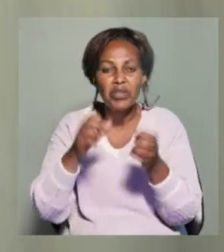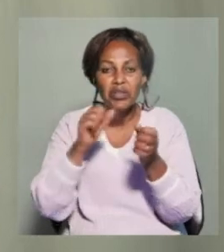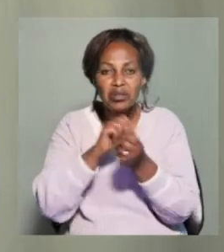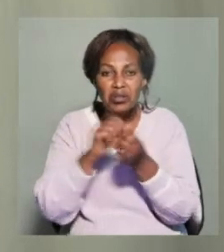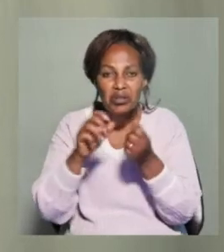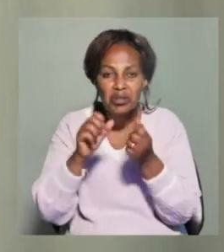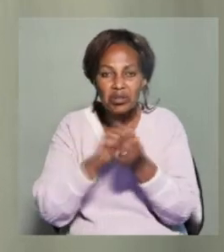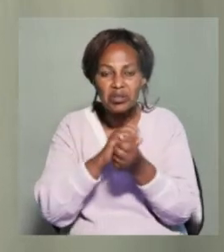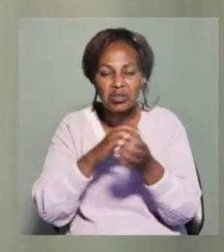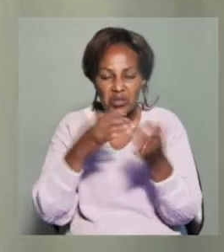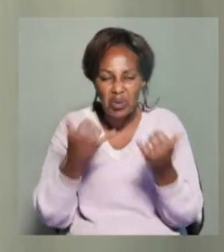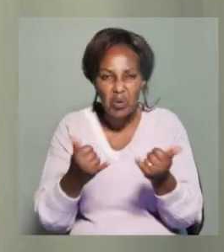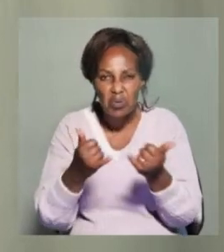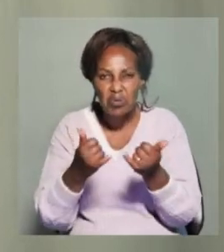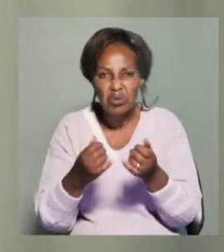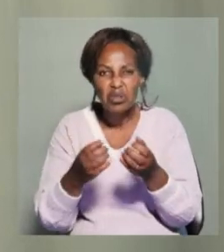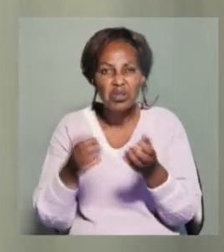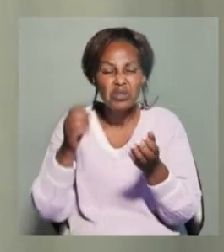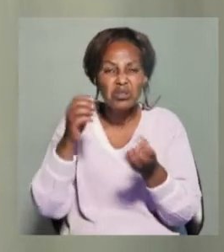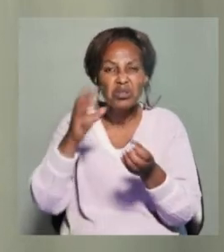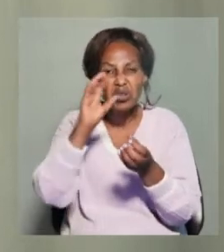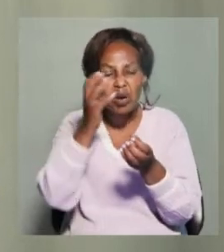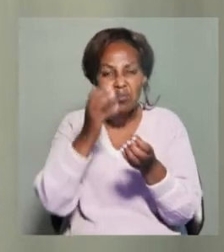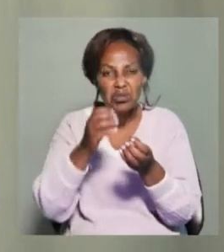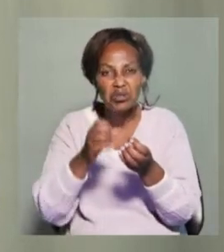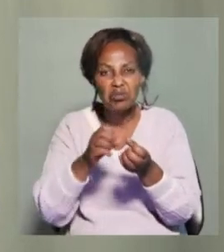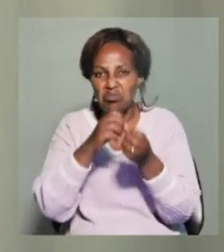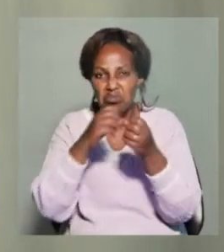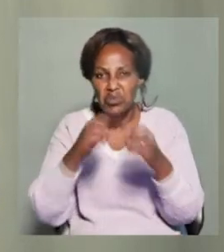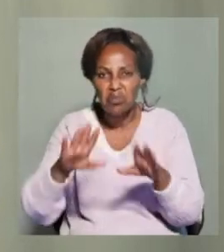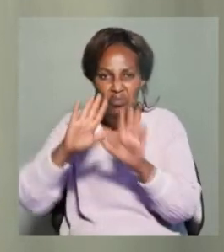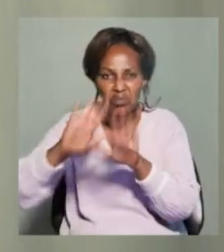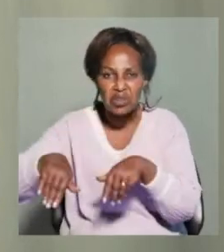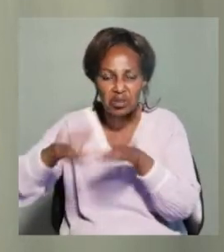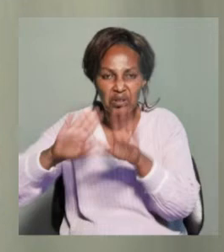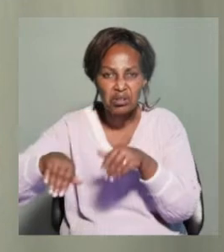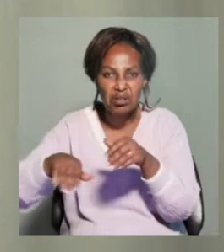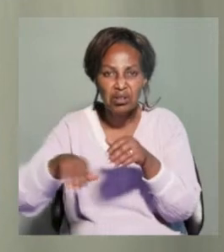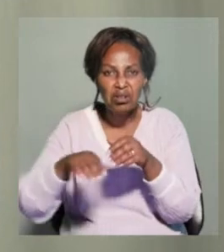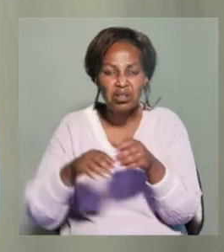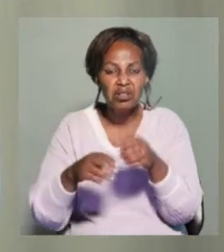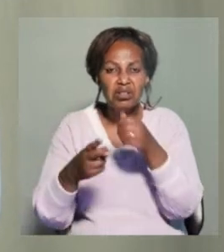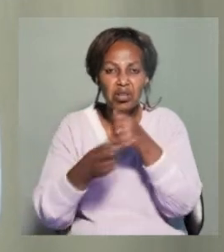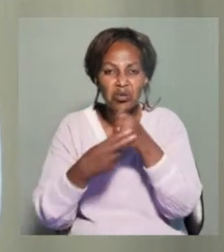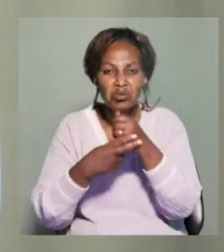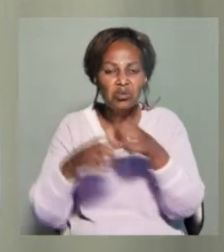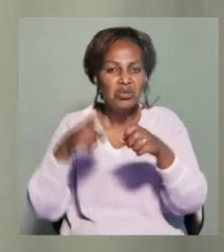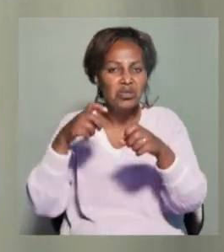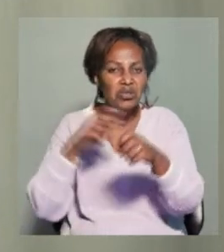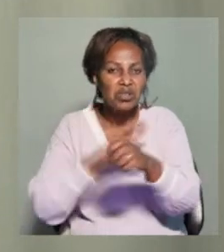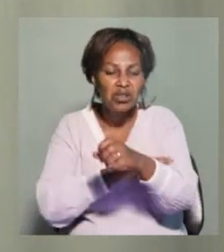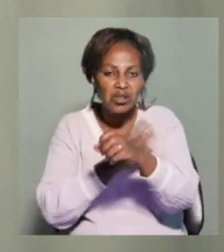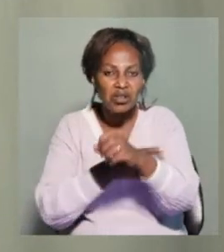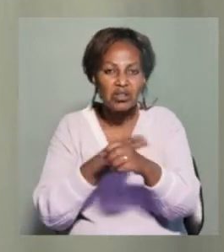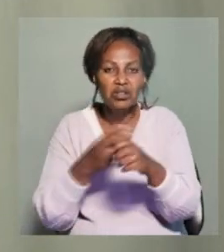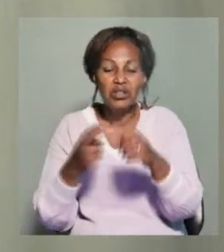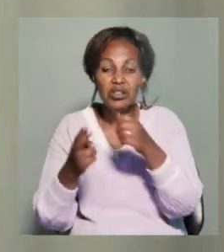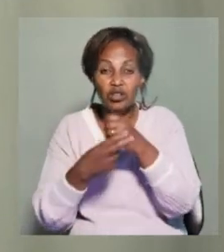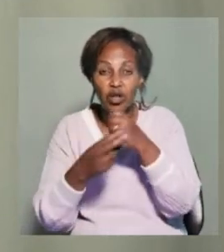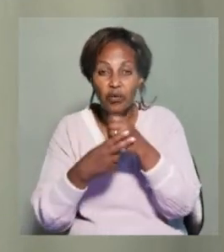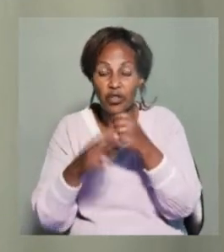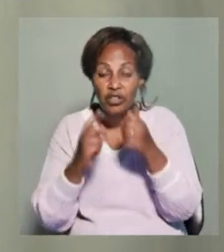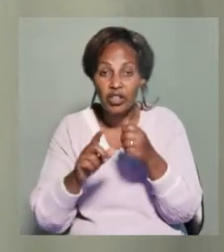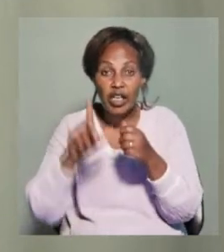from the market these days. They are not energy efficient. They are not energy saving. LED lamps are